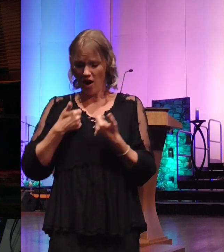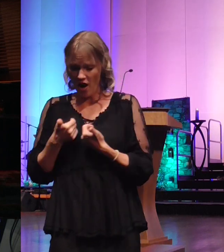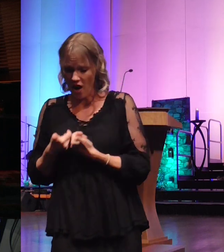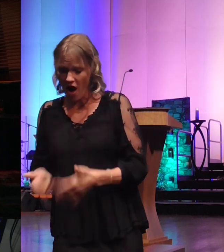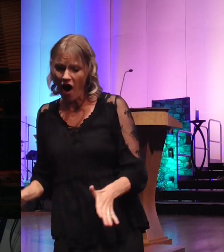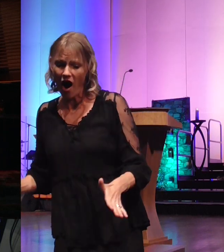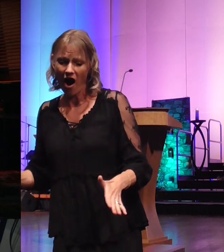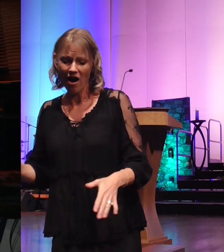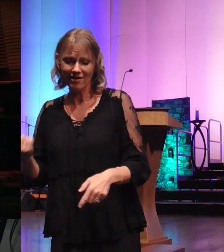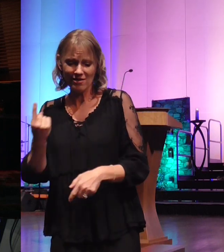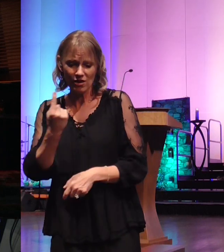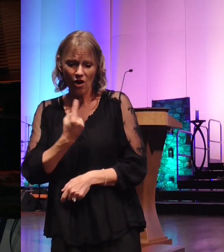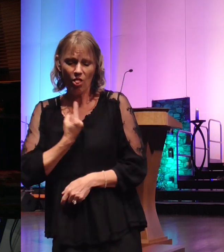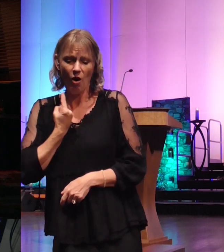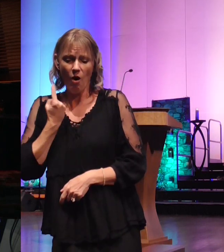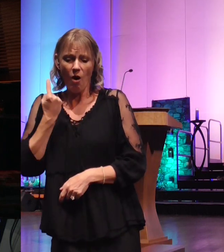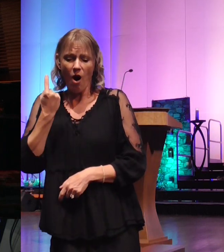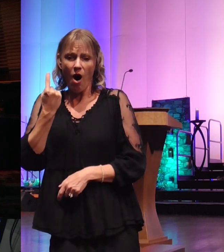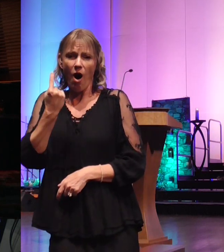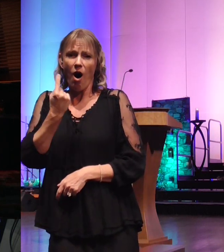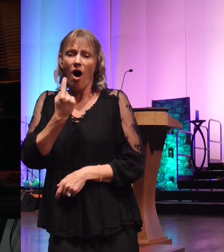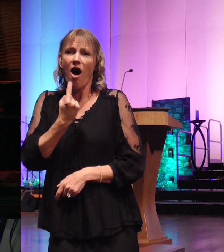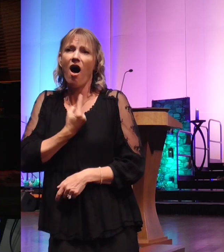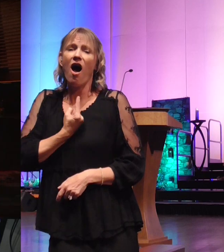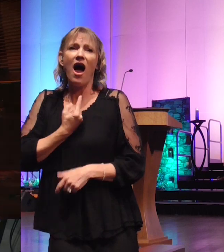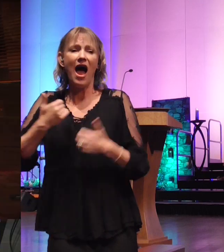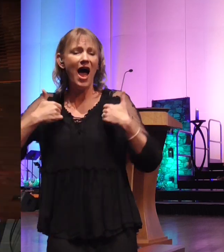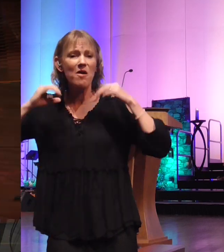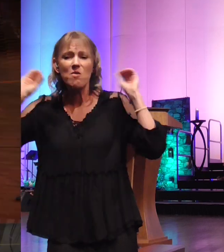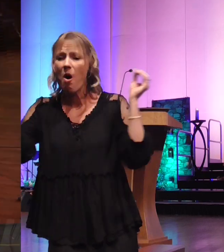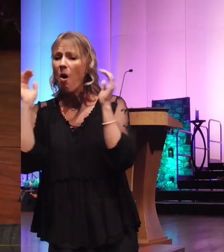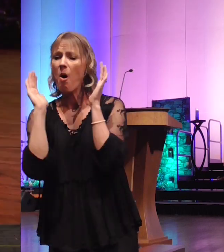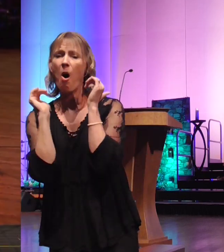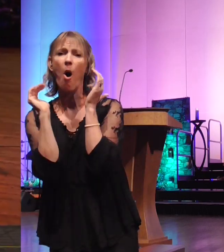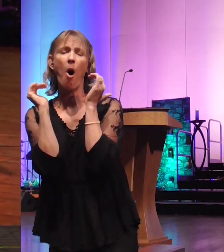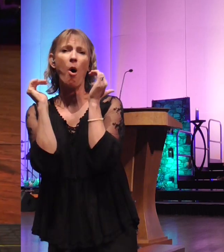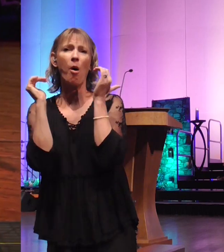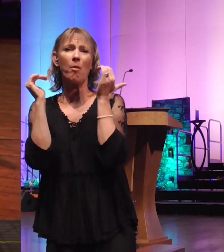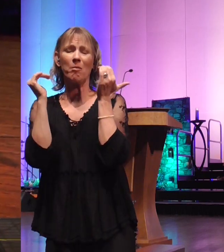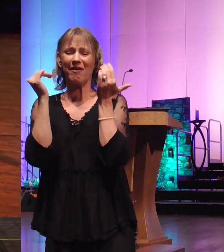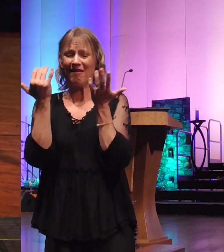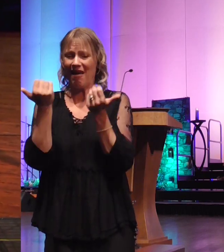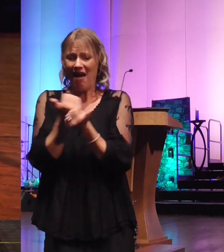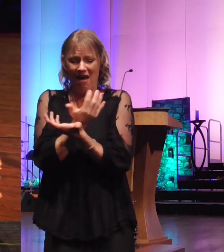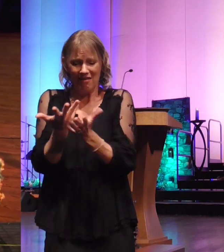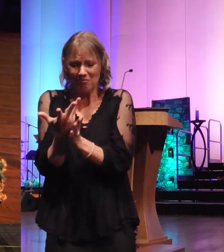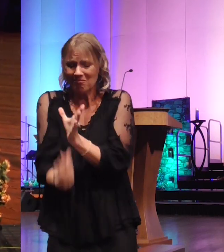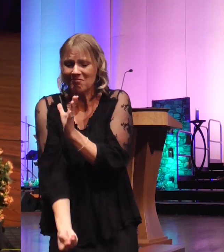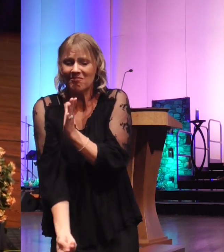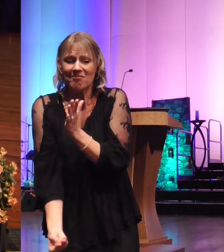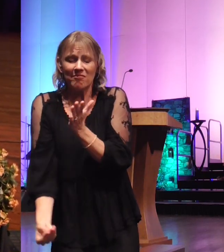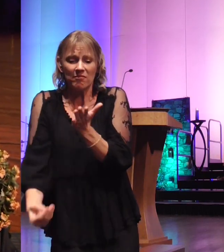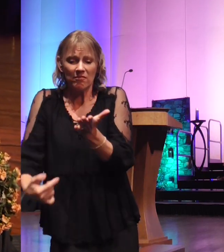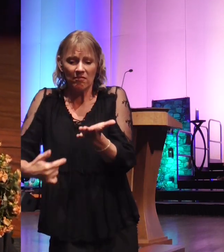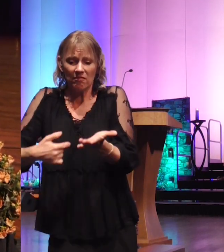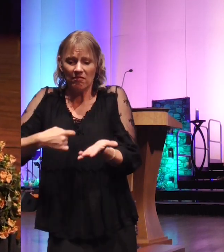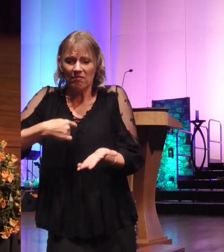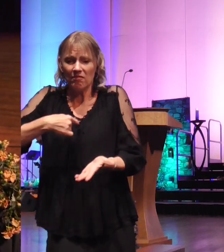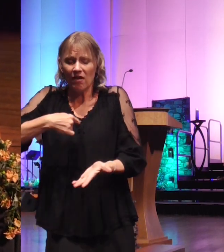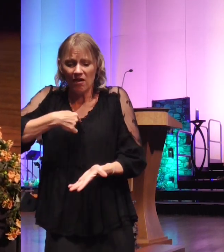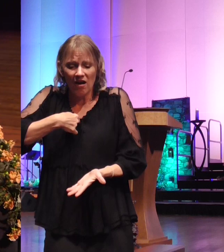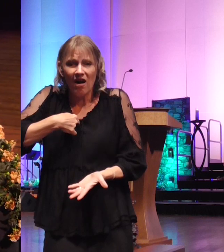and alone, from hopelessly gone, I am